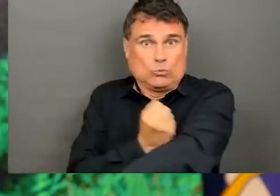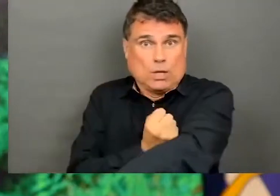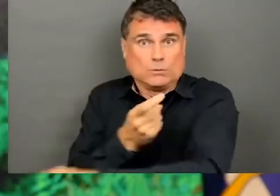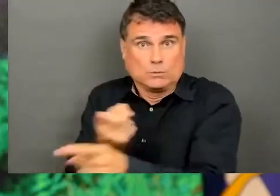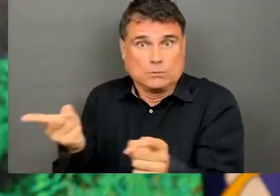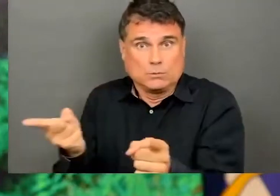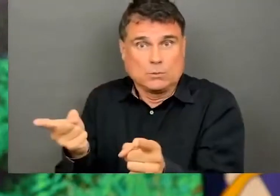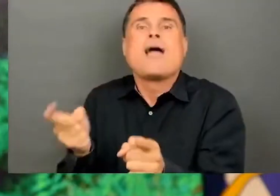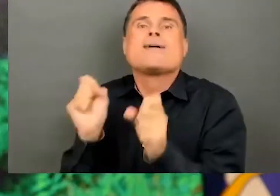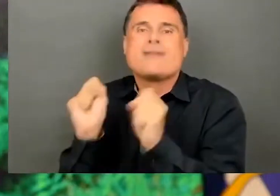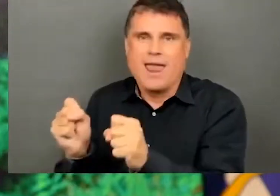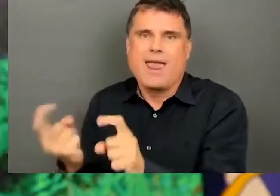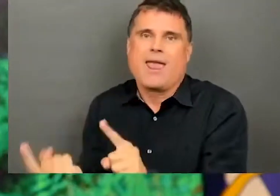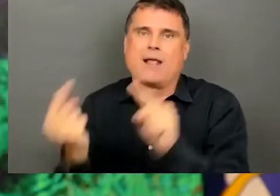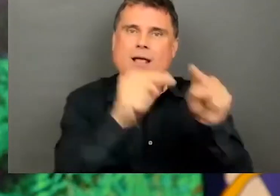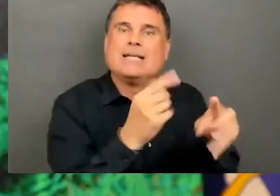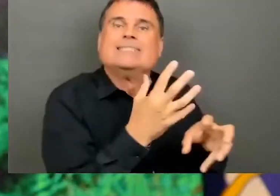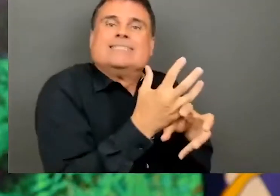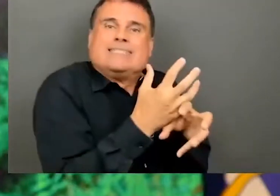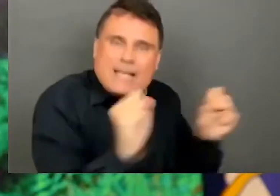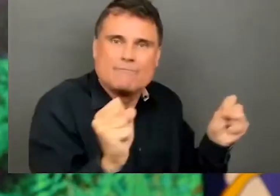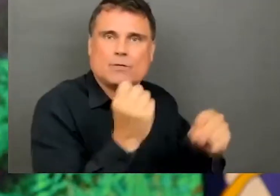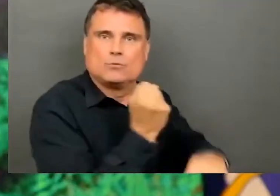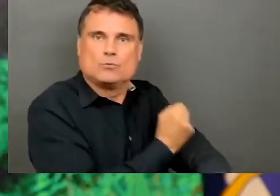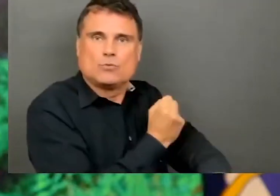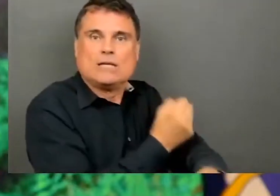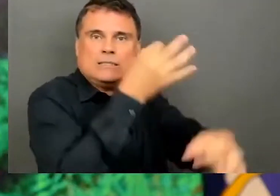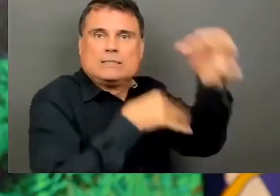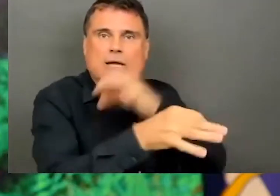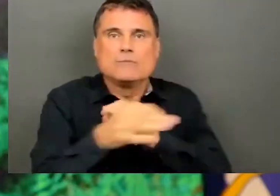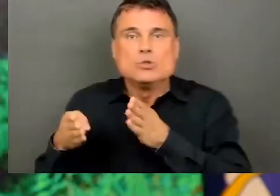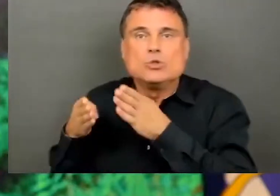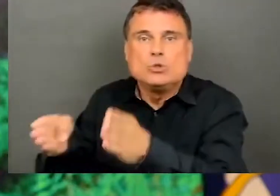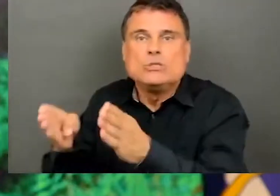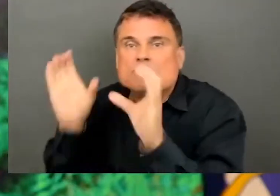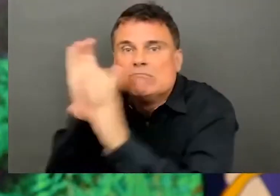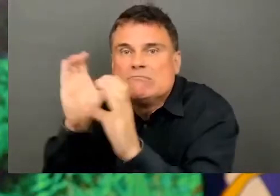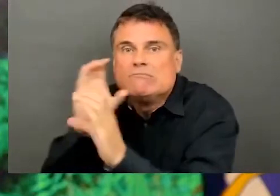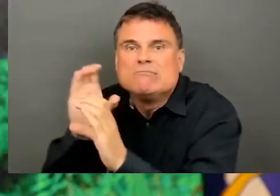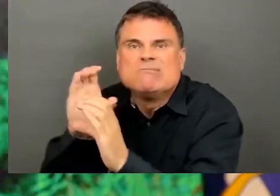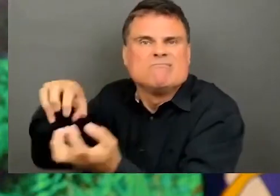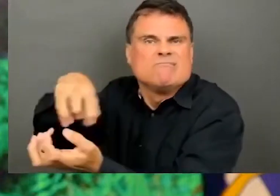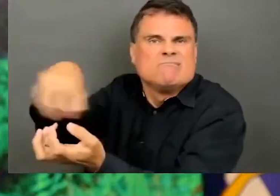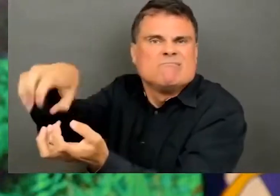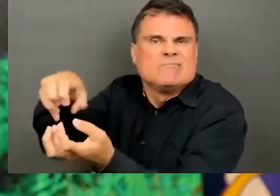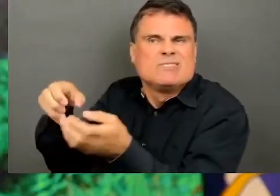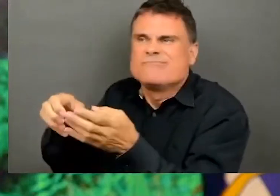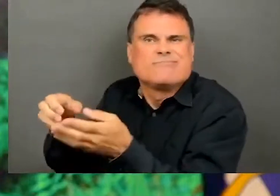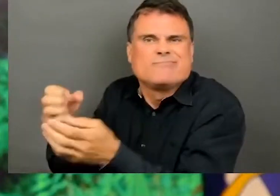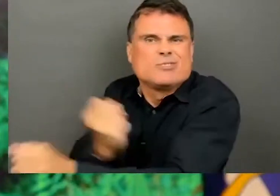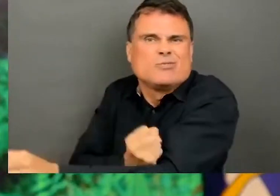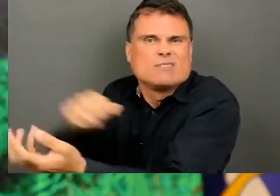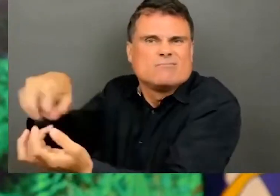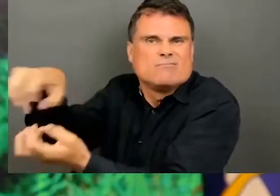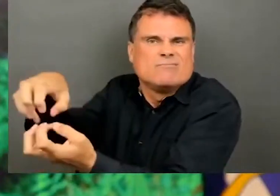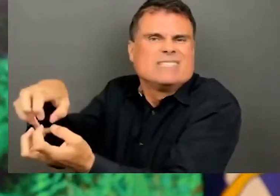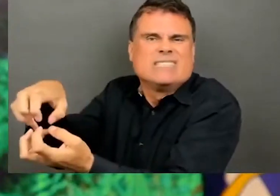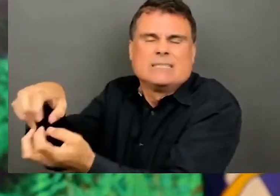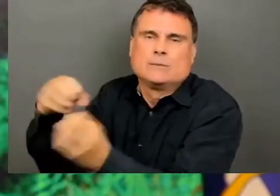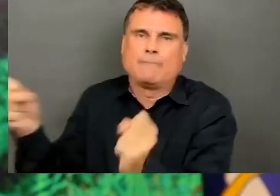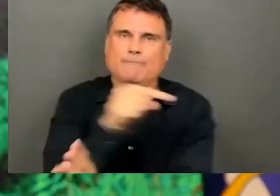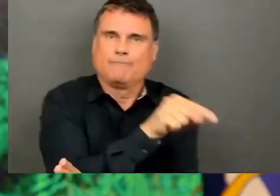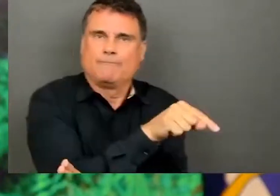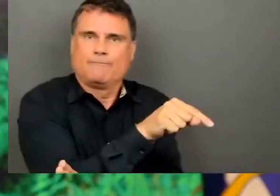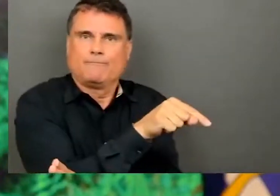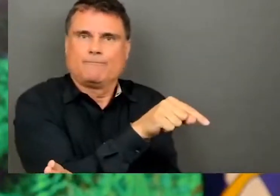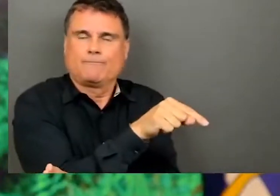is no one single measure that is going to get us out of the toxic drug crises, but this is one more step